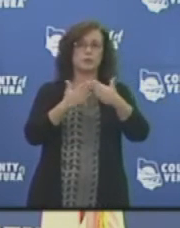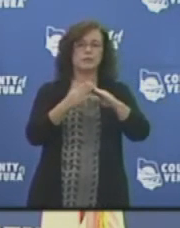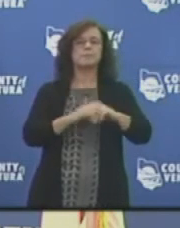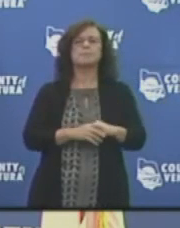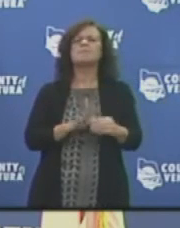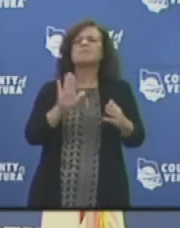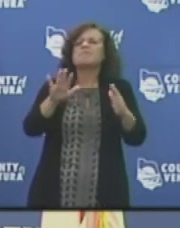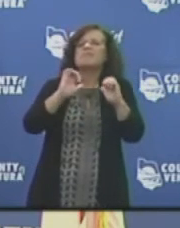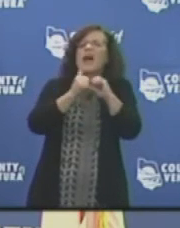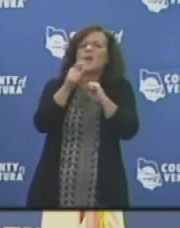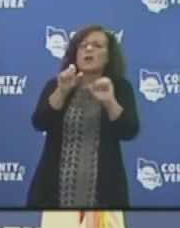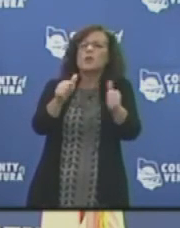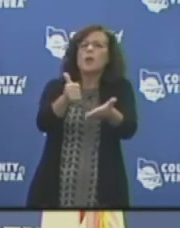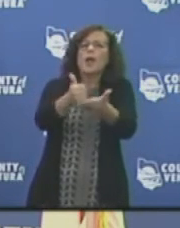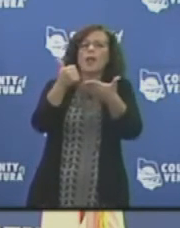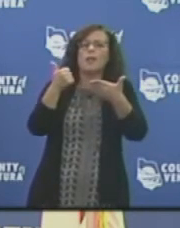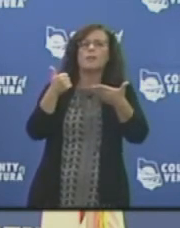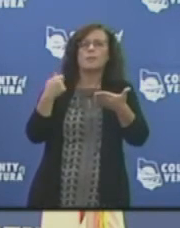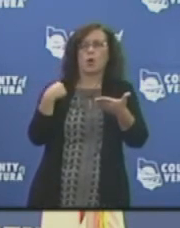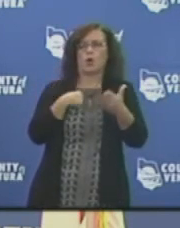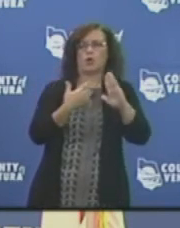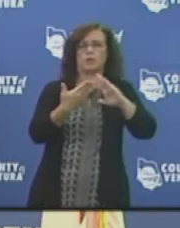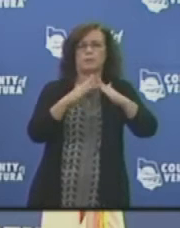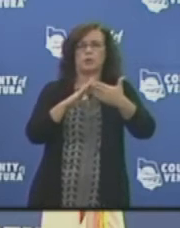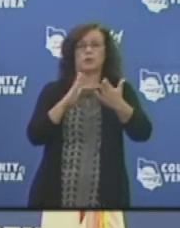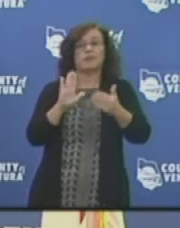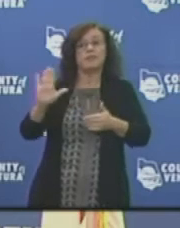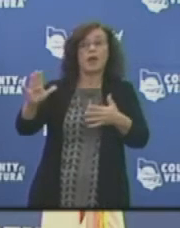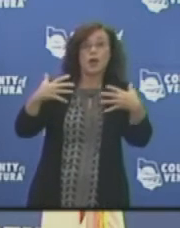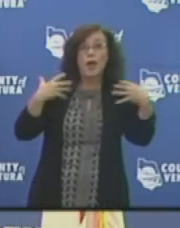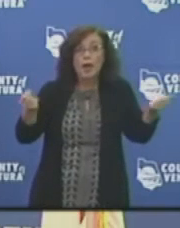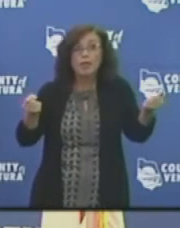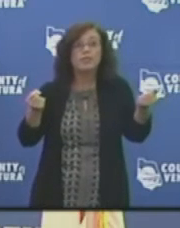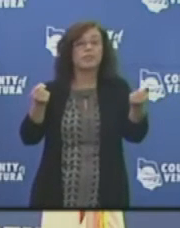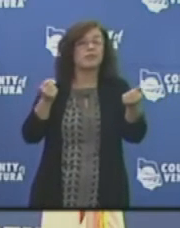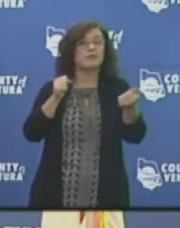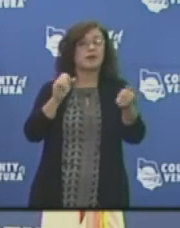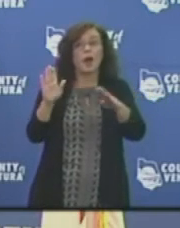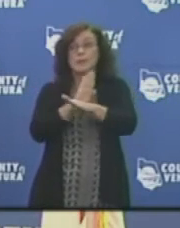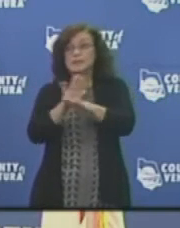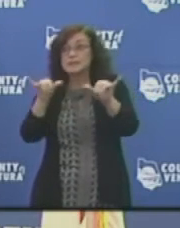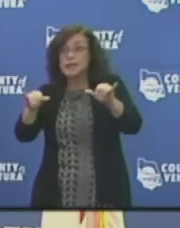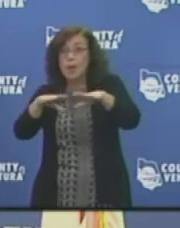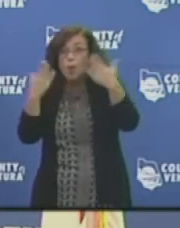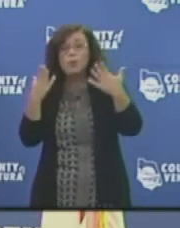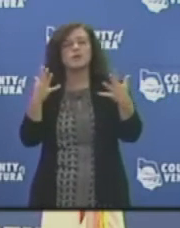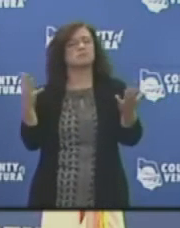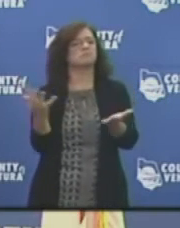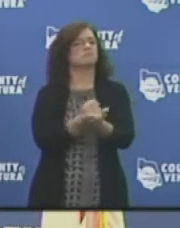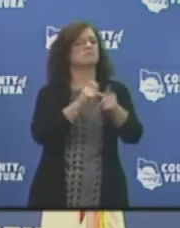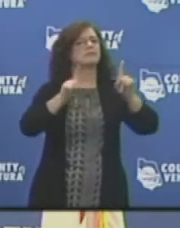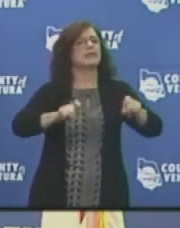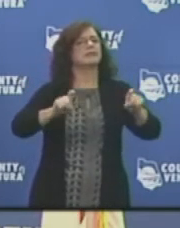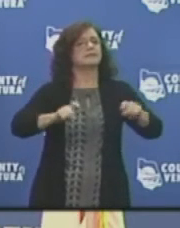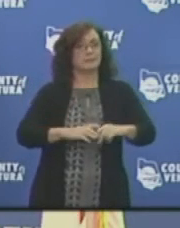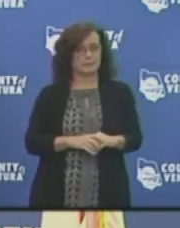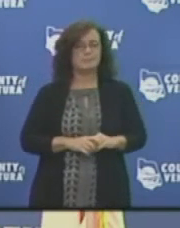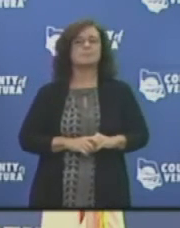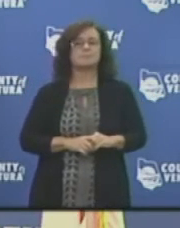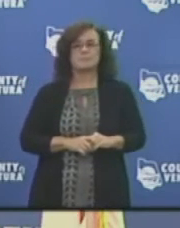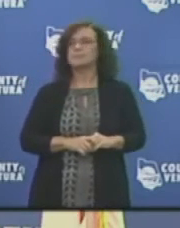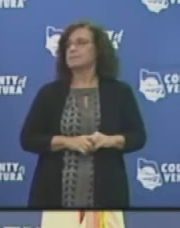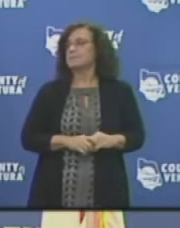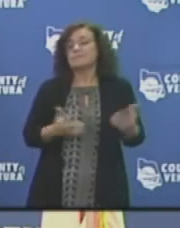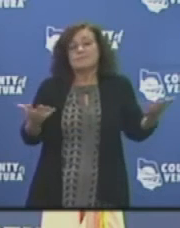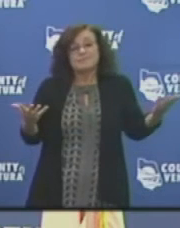our community's health and our local businesses get tested? And that's how you can see,